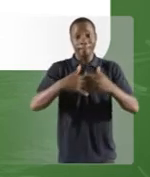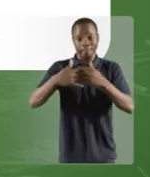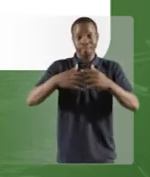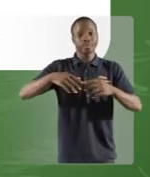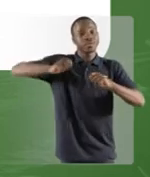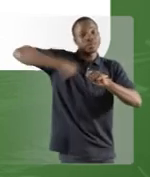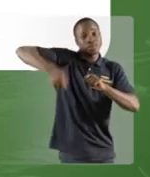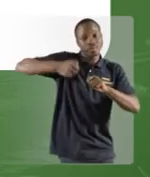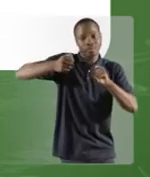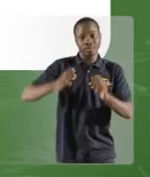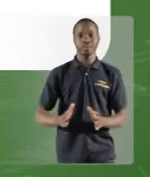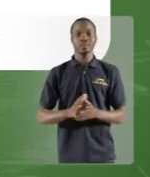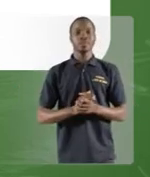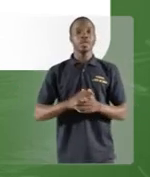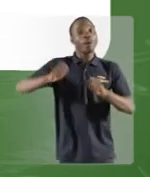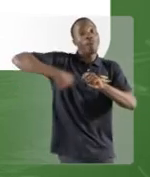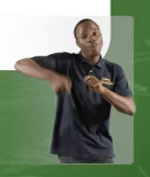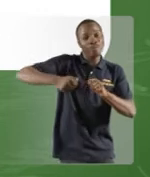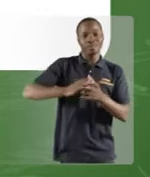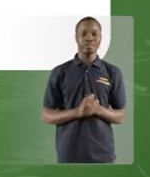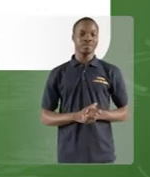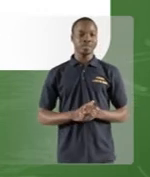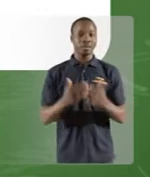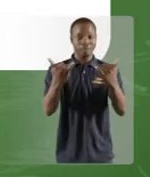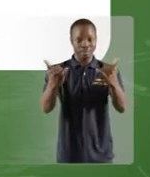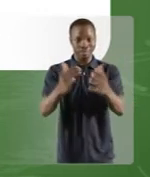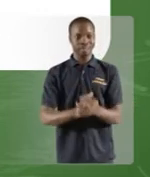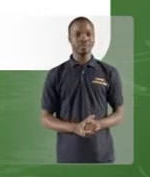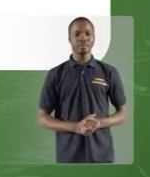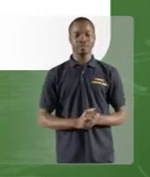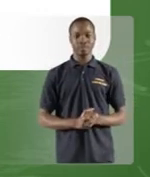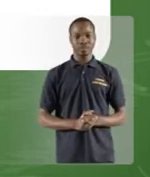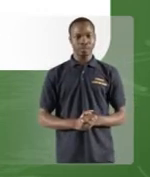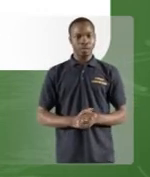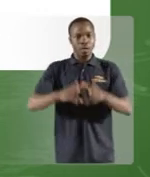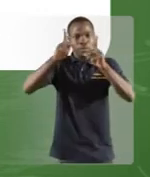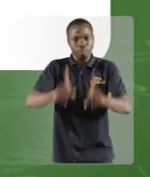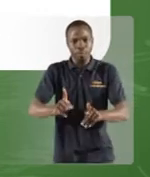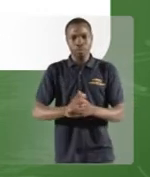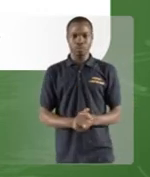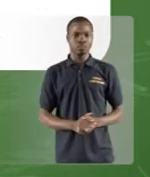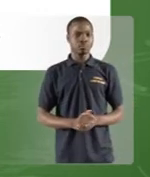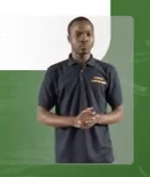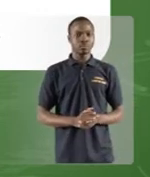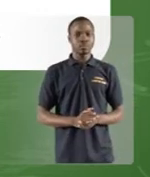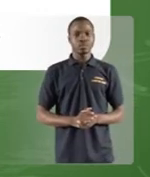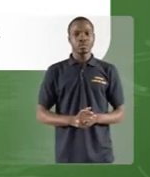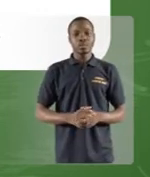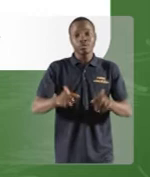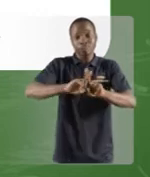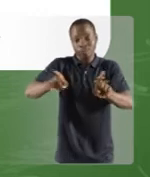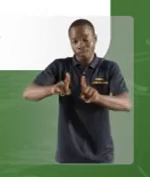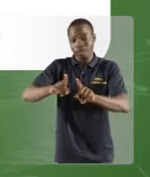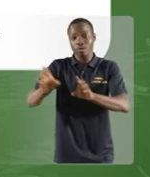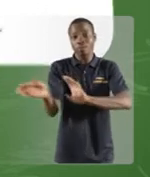machine. And finally, number 5, someone whose job is to make men's clothes is a tailor. All